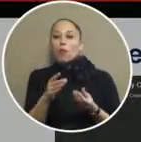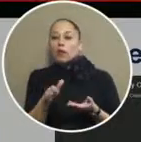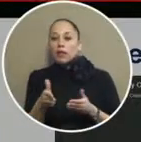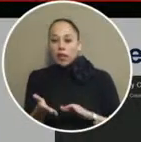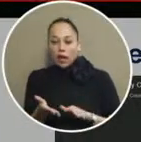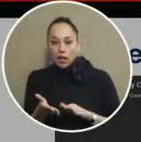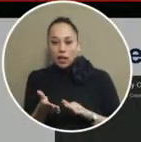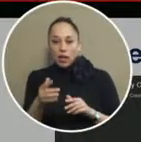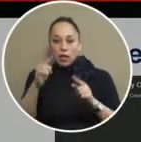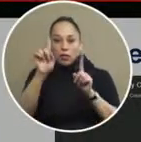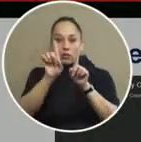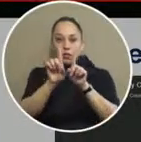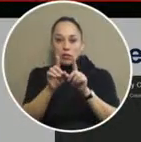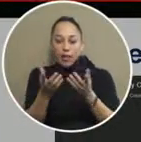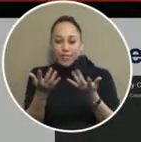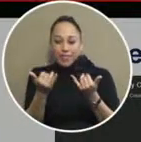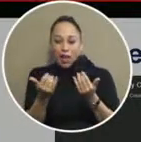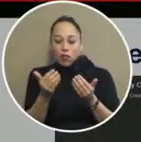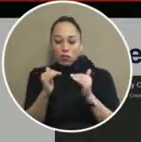seeing a disproportionate